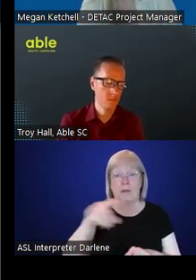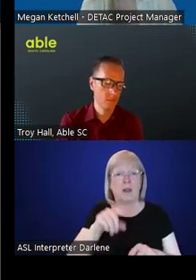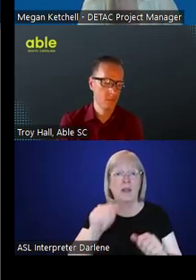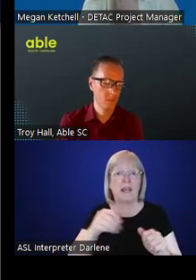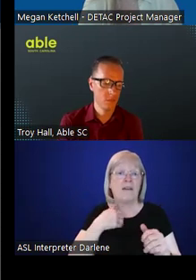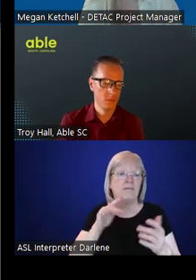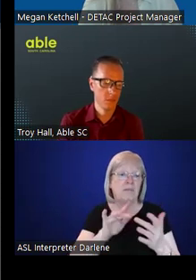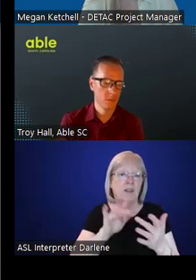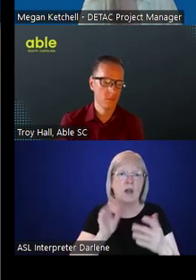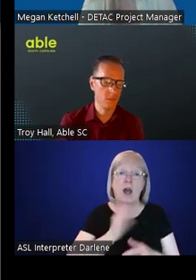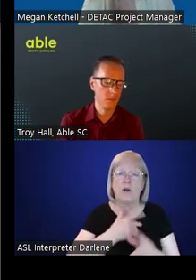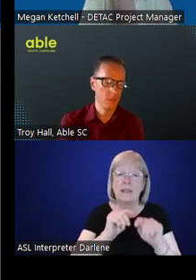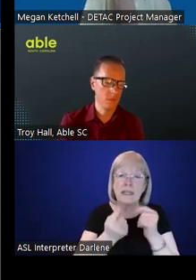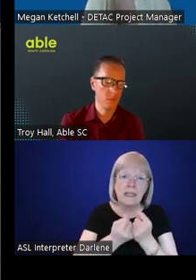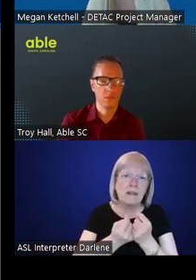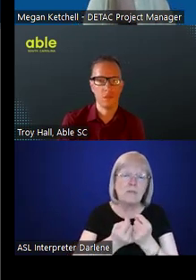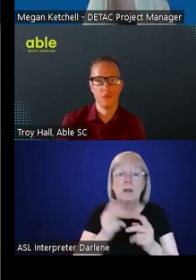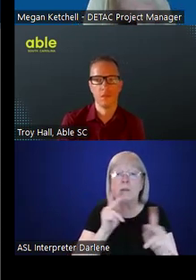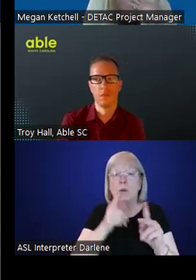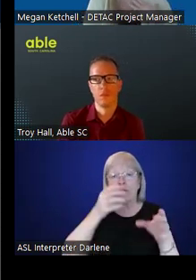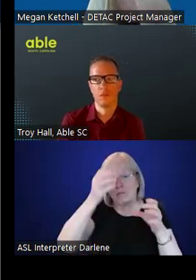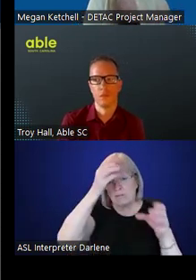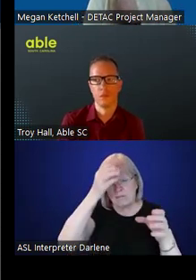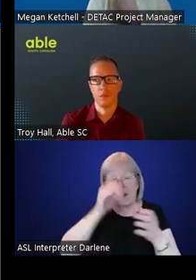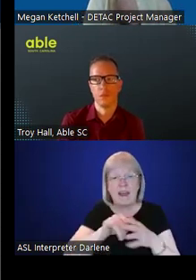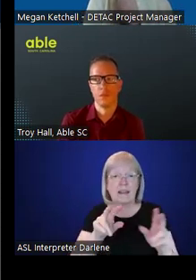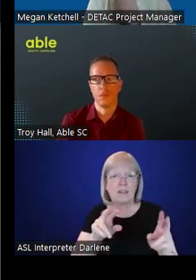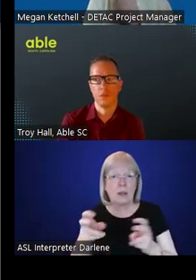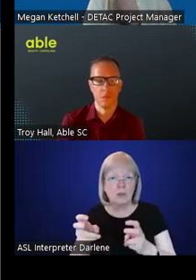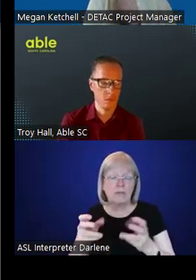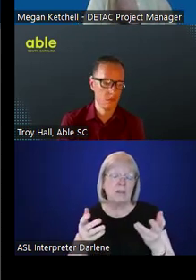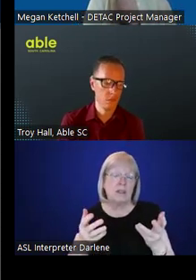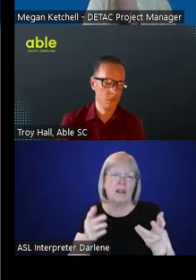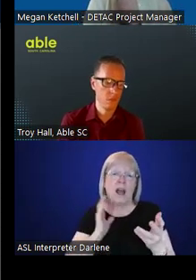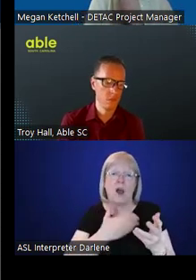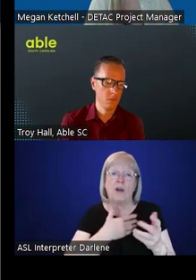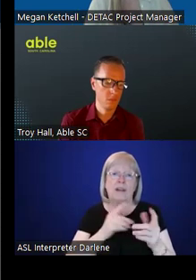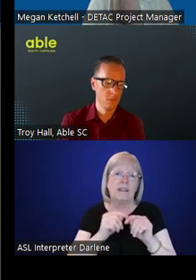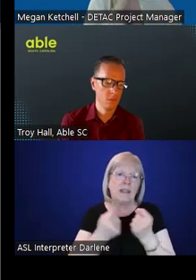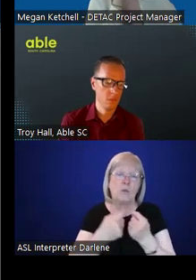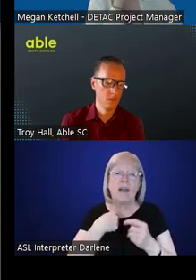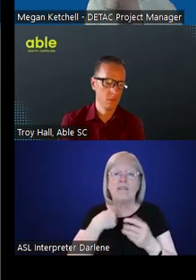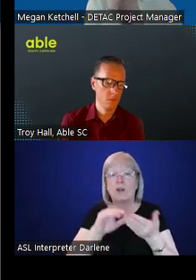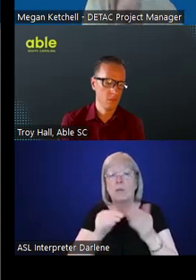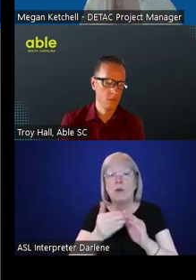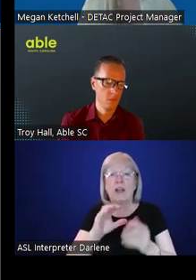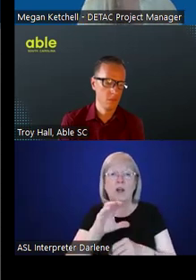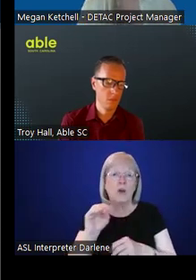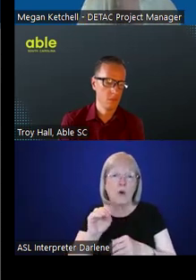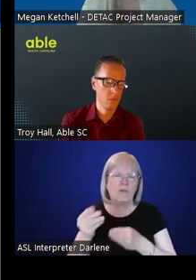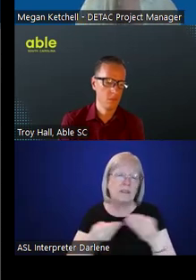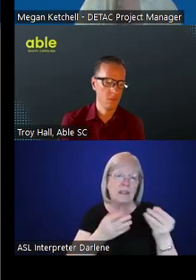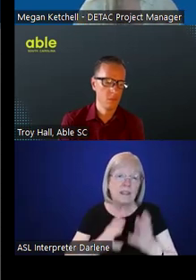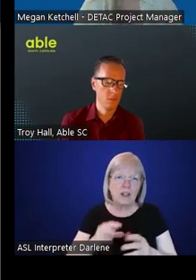of awesome subject matter experts within our team at DTAC, the community co-facilitators at Able, South Carolina, and